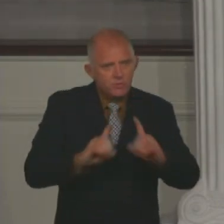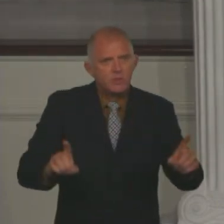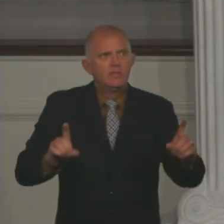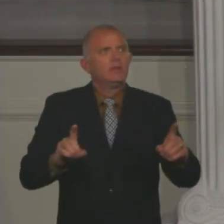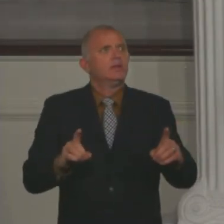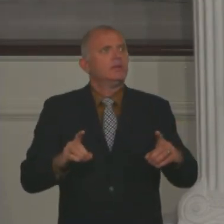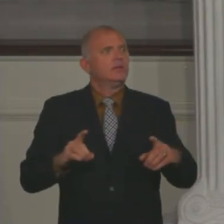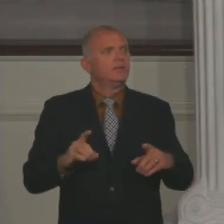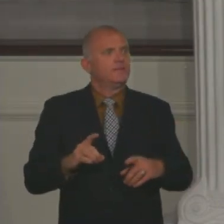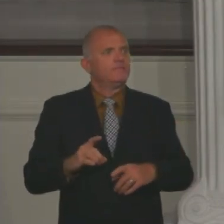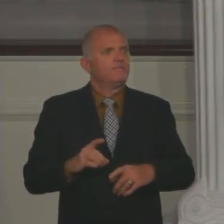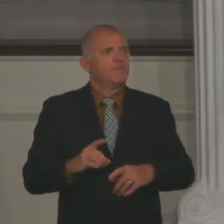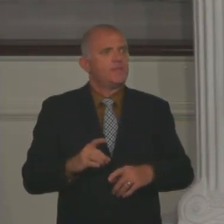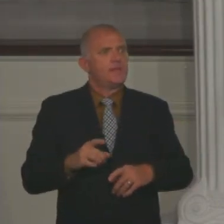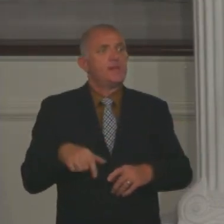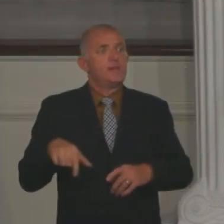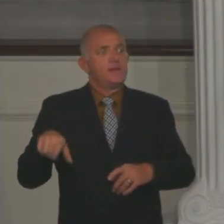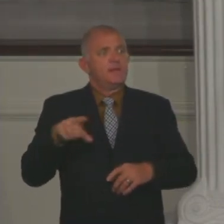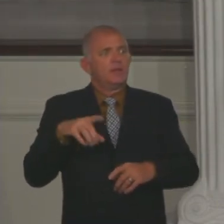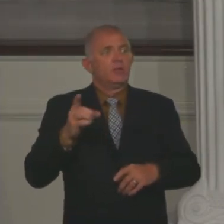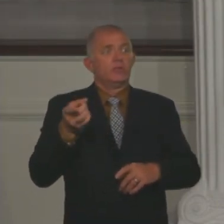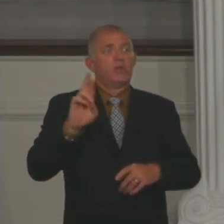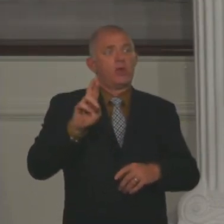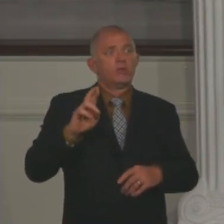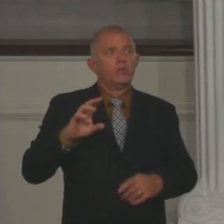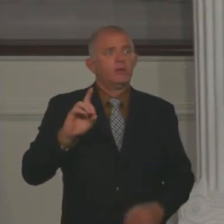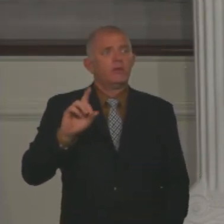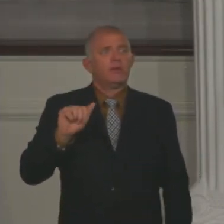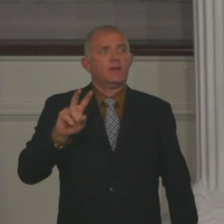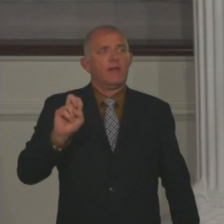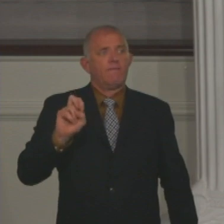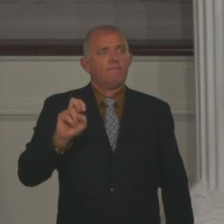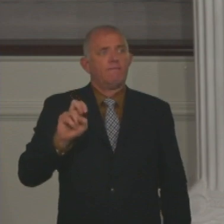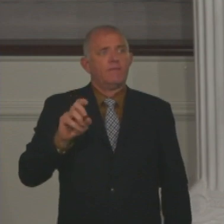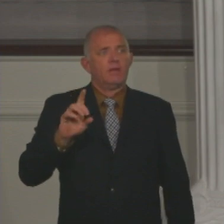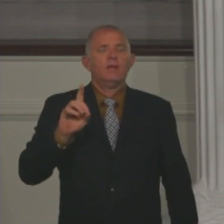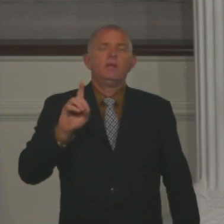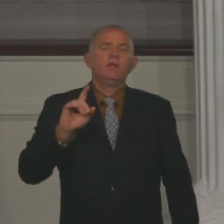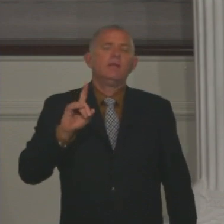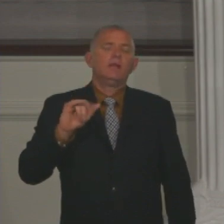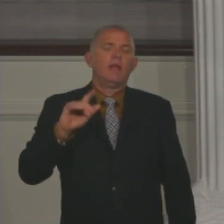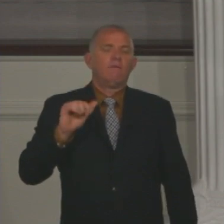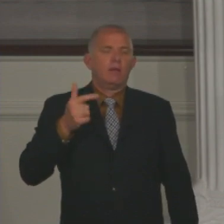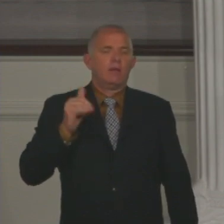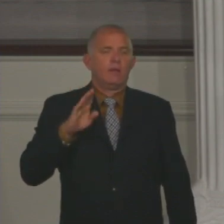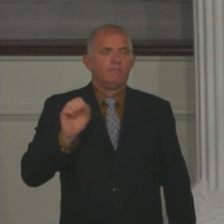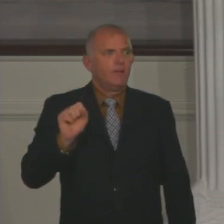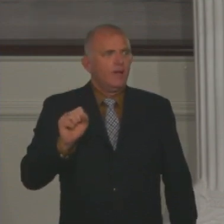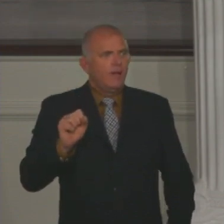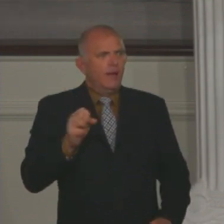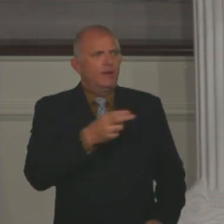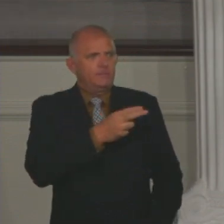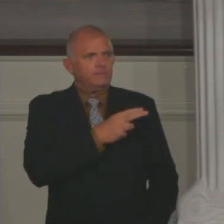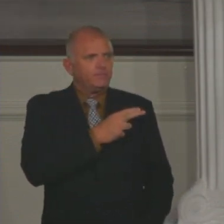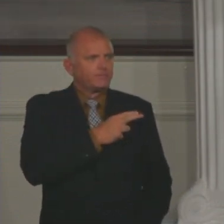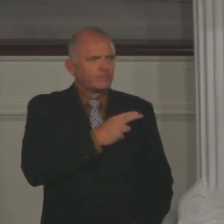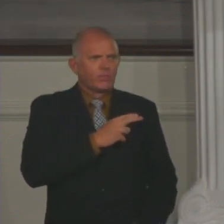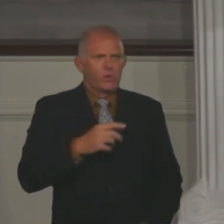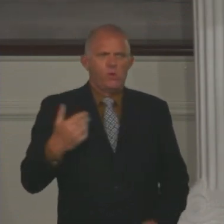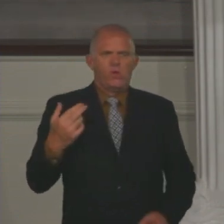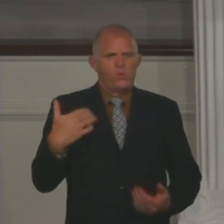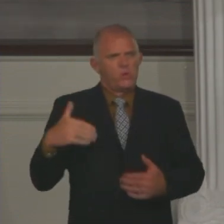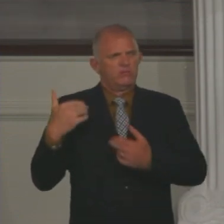according to Dr. David Gibbs, he says, Hiles Anderson has been responsible to put more Christian servants into the